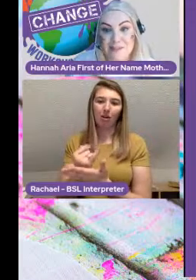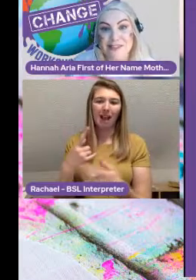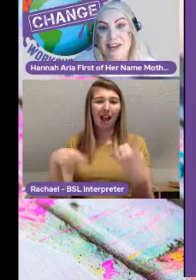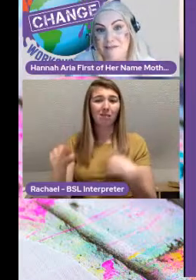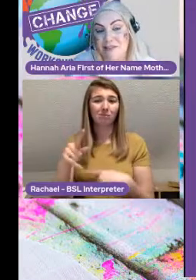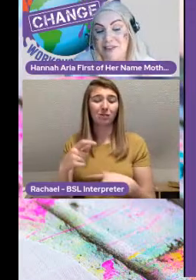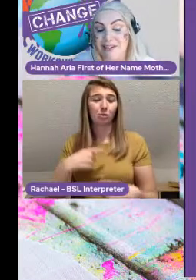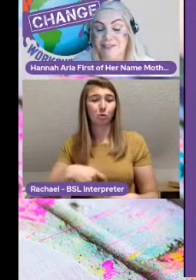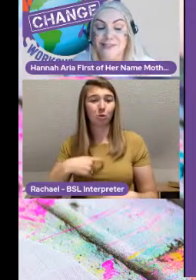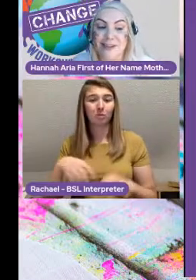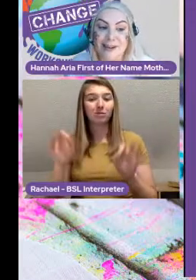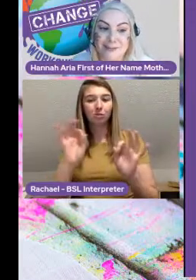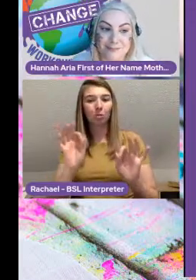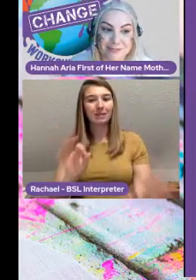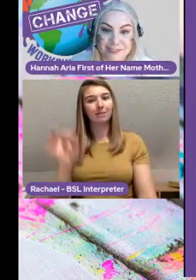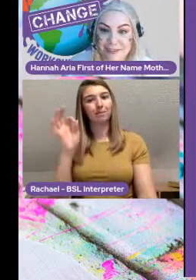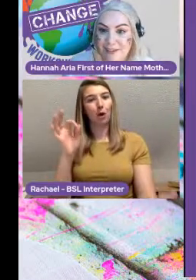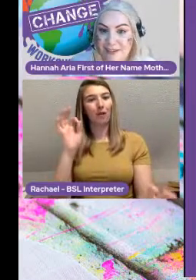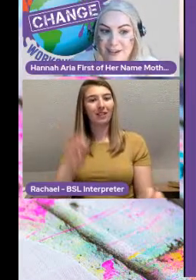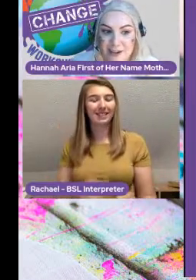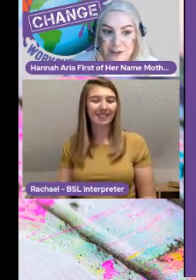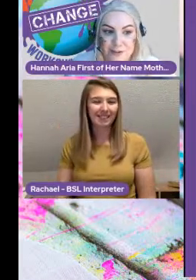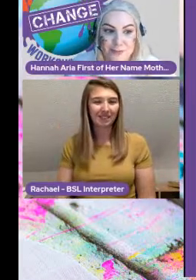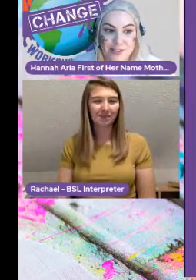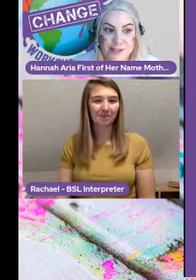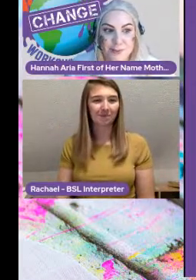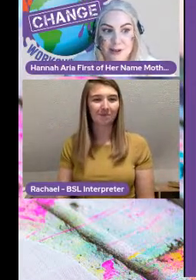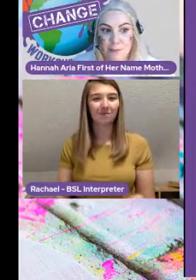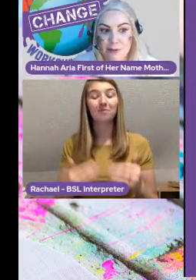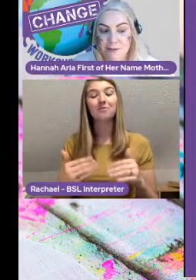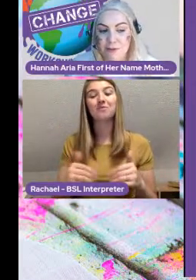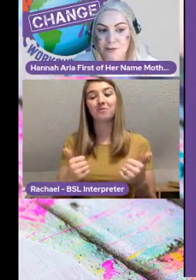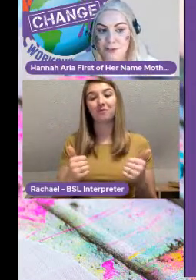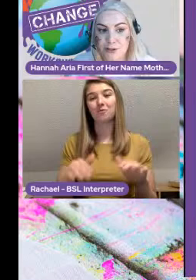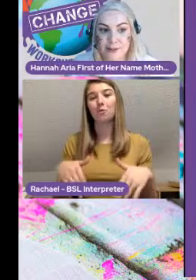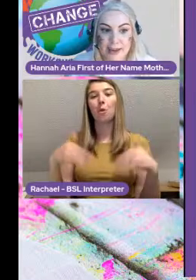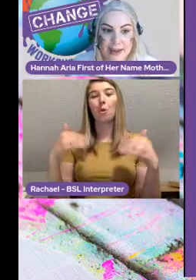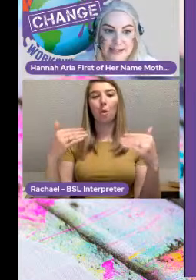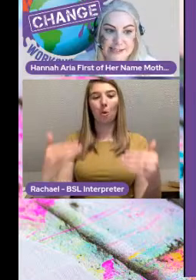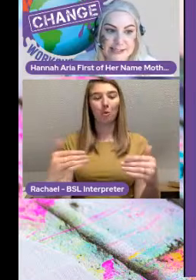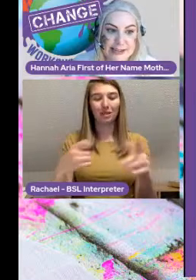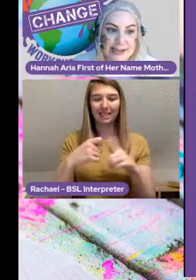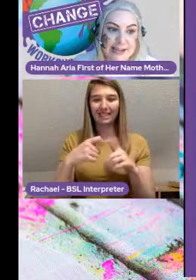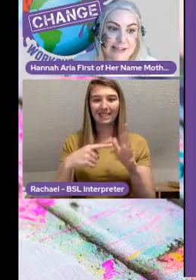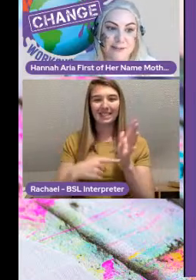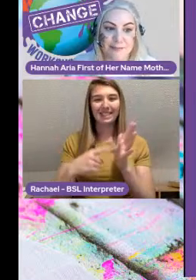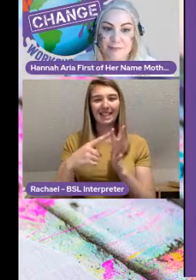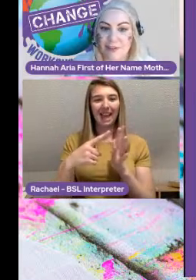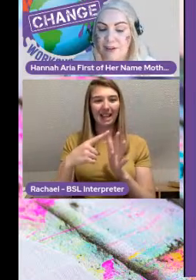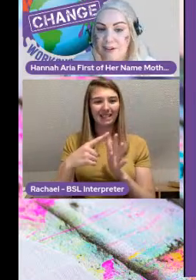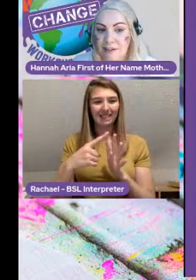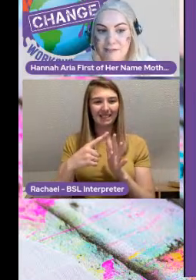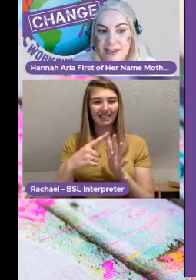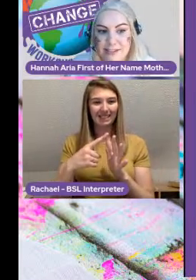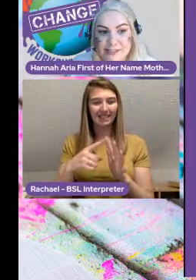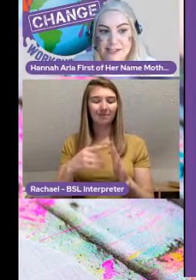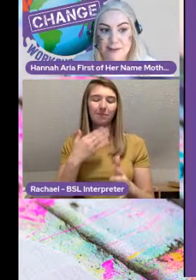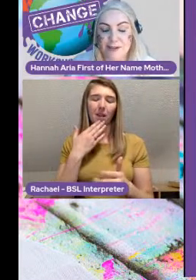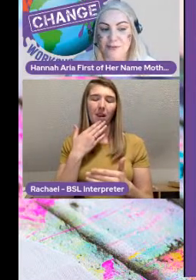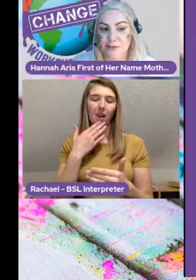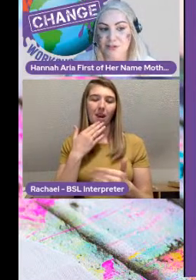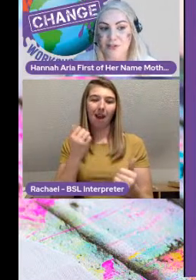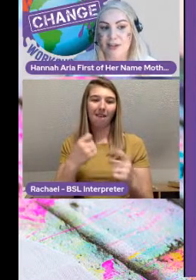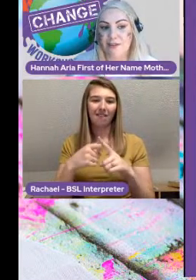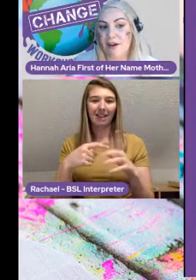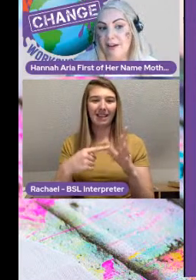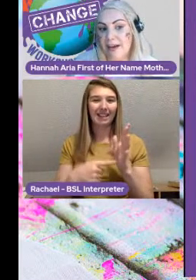is perfect at everything. So onwards, we are moving on to Katie. I love Katie's